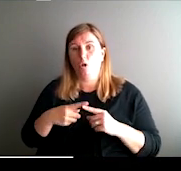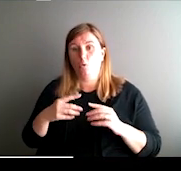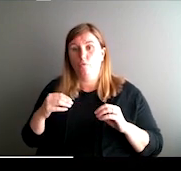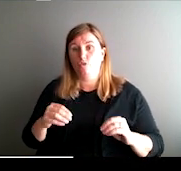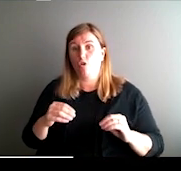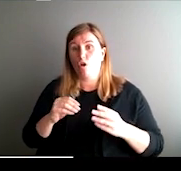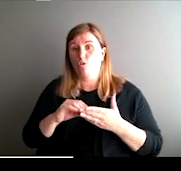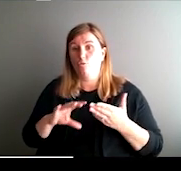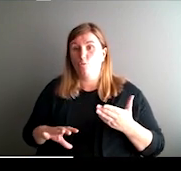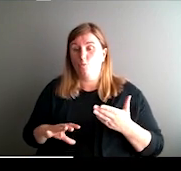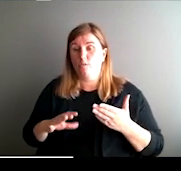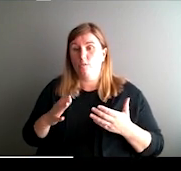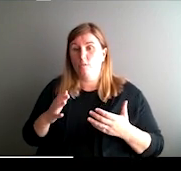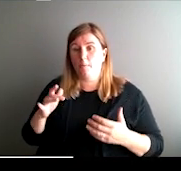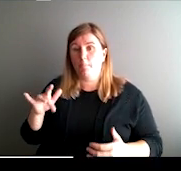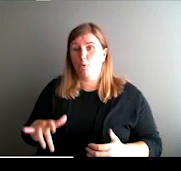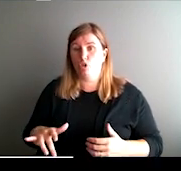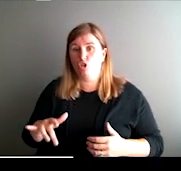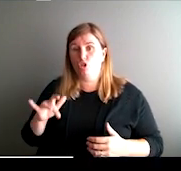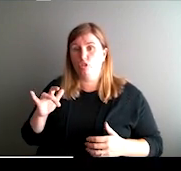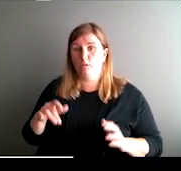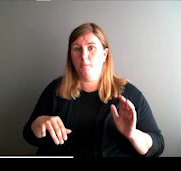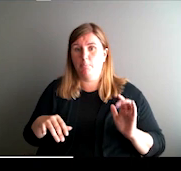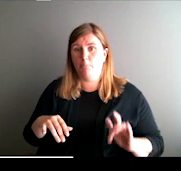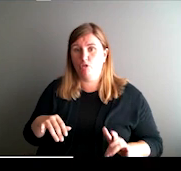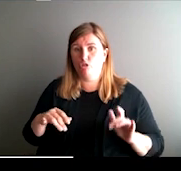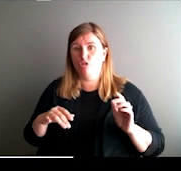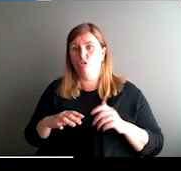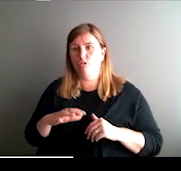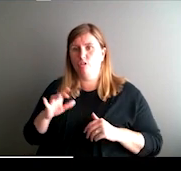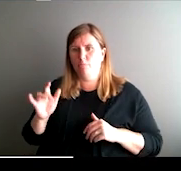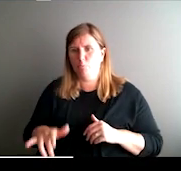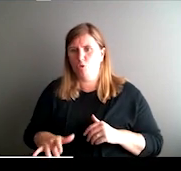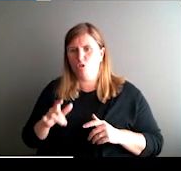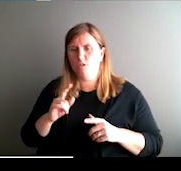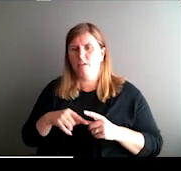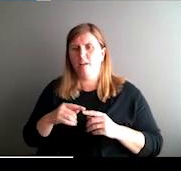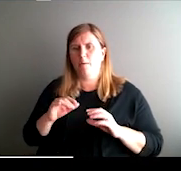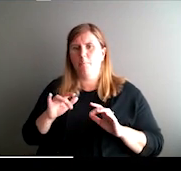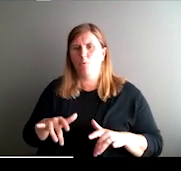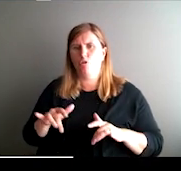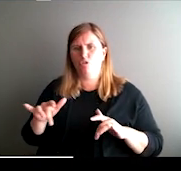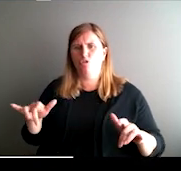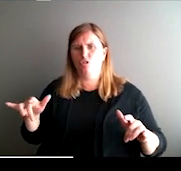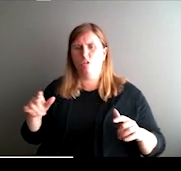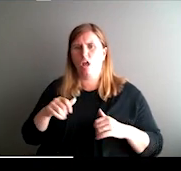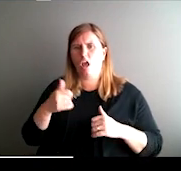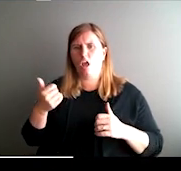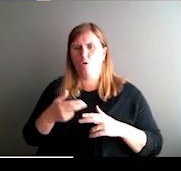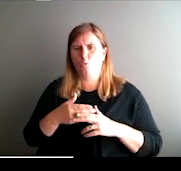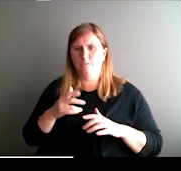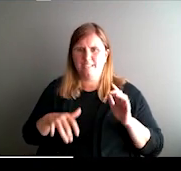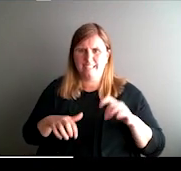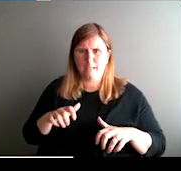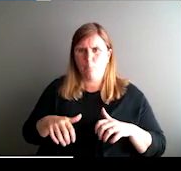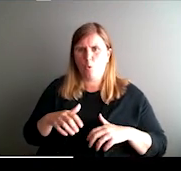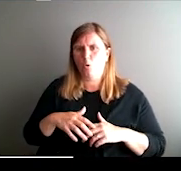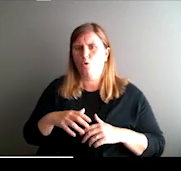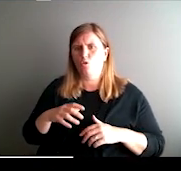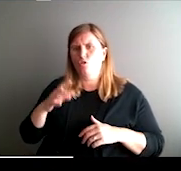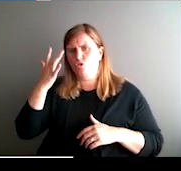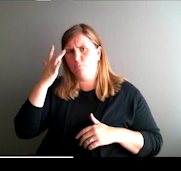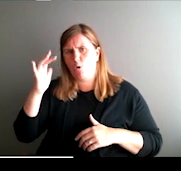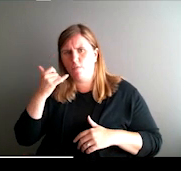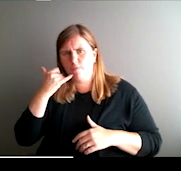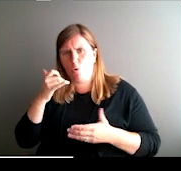a student perhaps push using the piano, you want to teach them push across lots of push using a keyboard, push using a